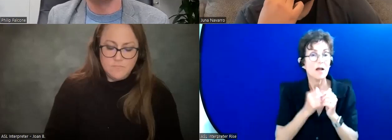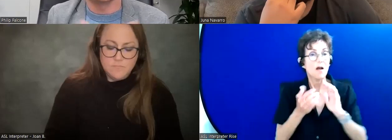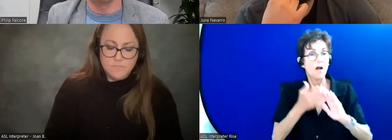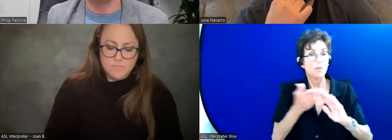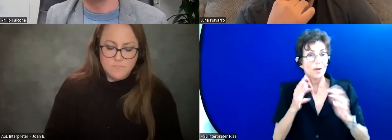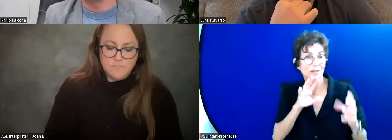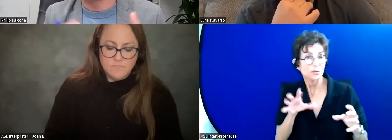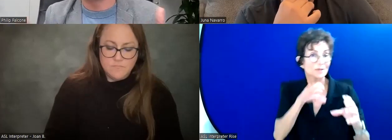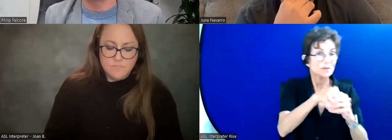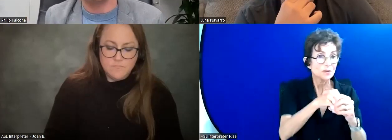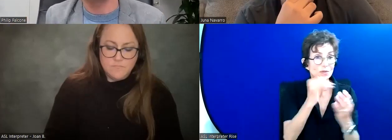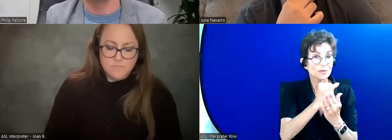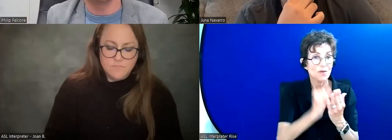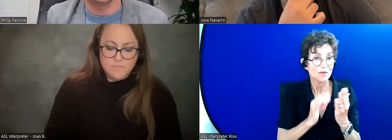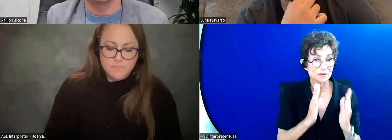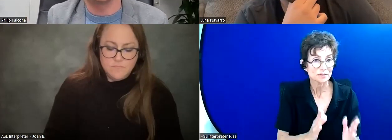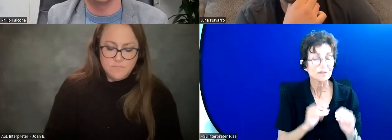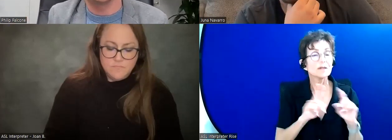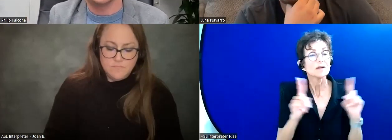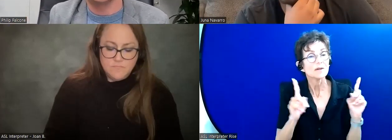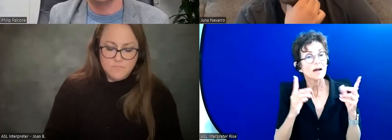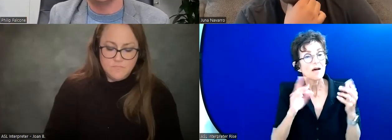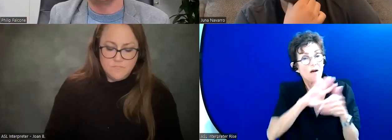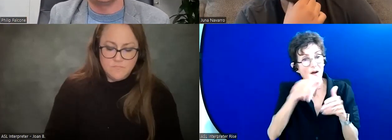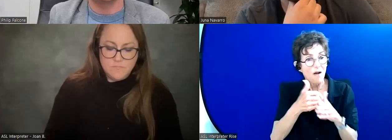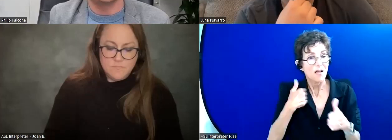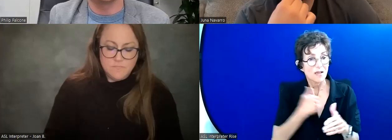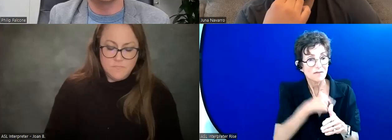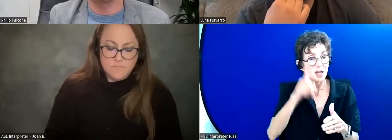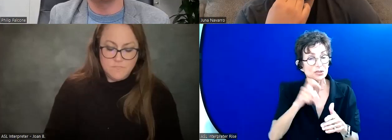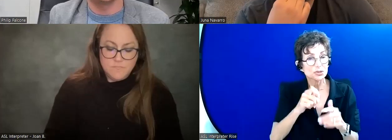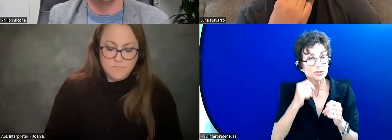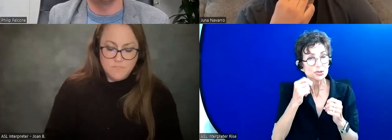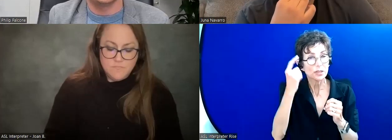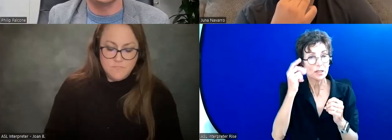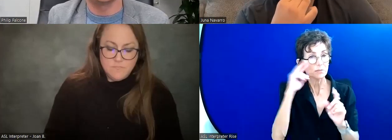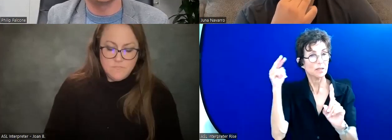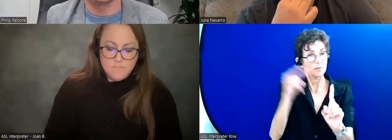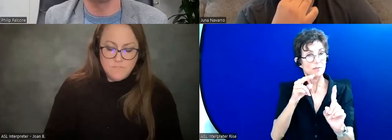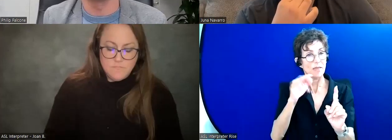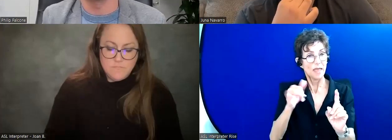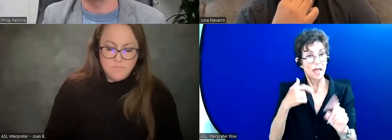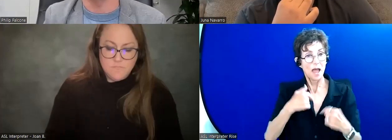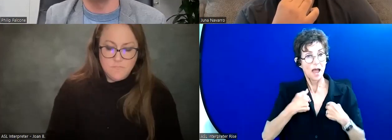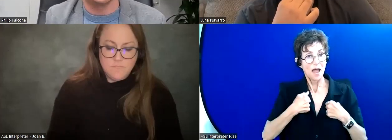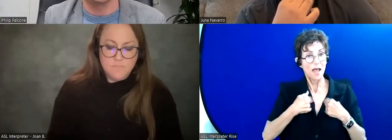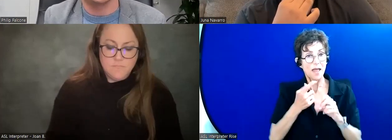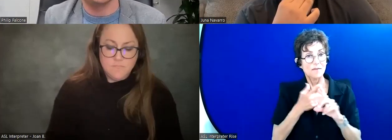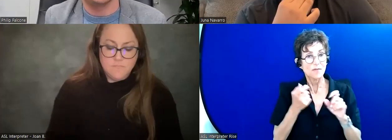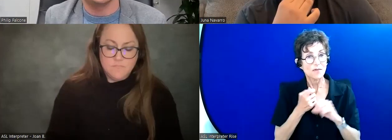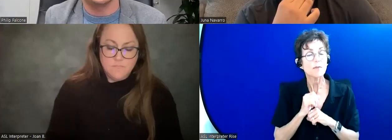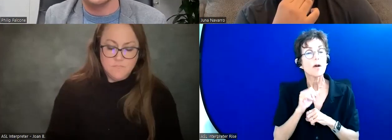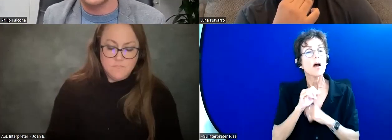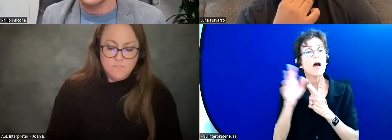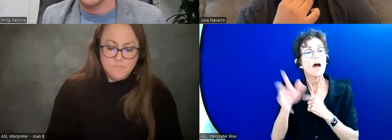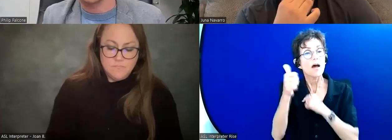artists. But all of this really should be couched in the idea that I come at things from a working for an elected official